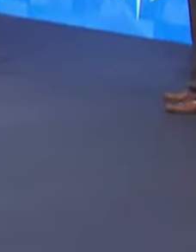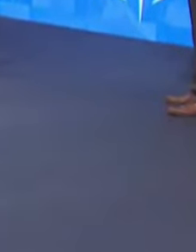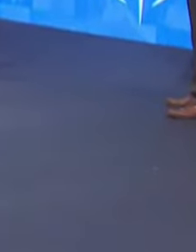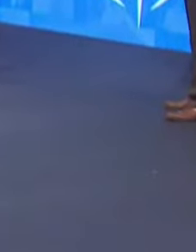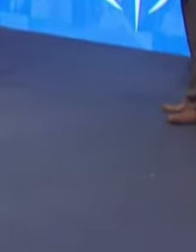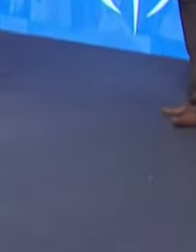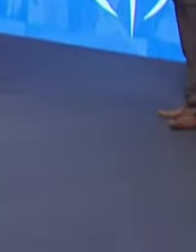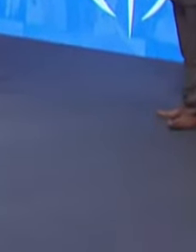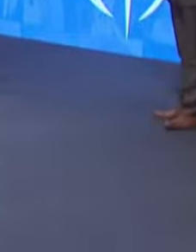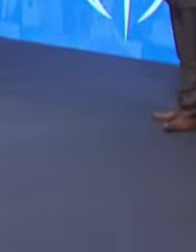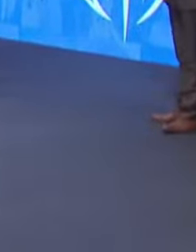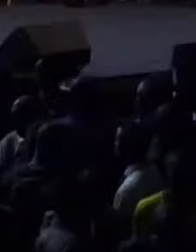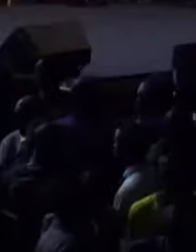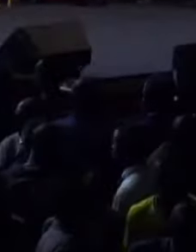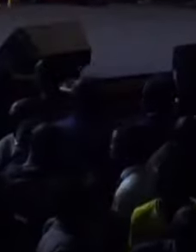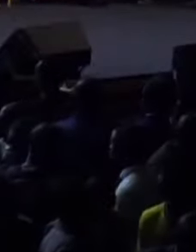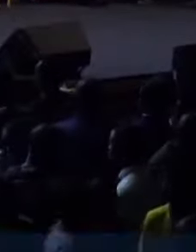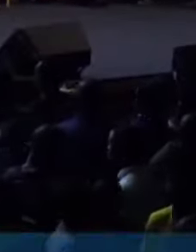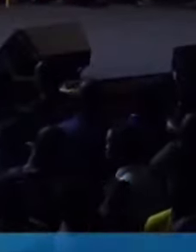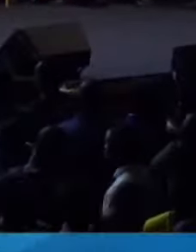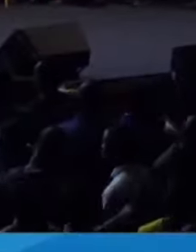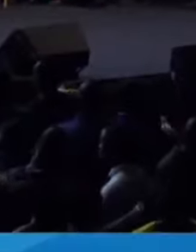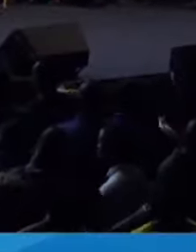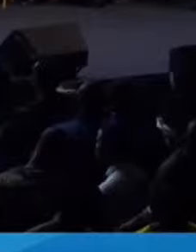on that reminded